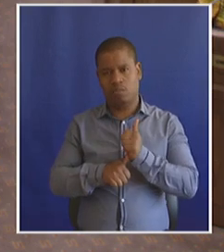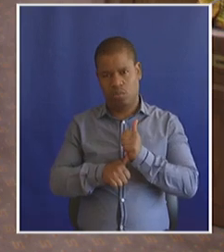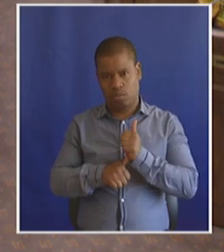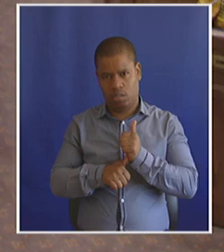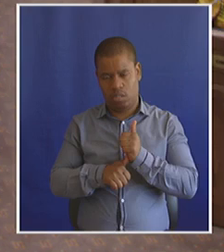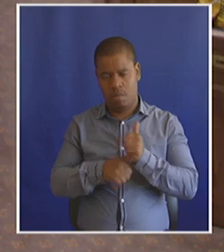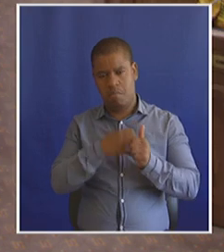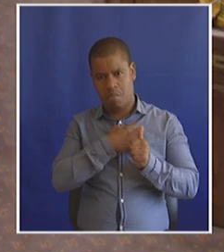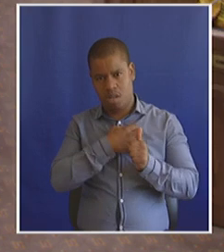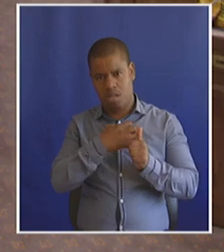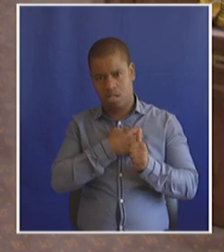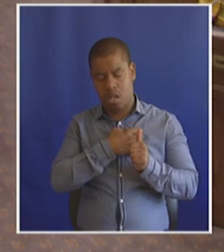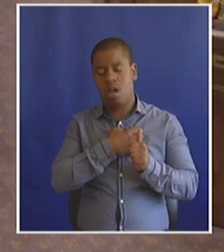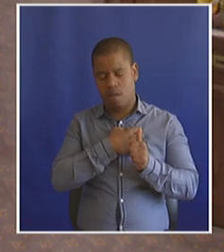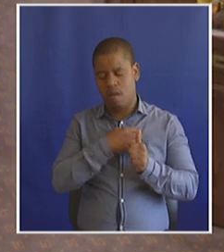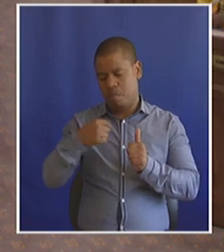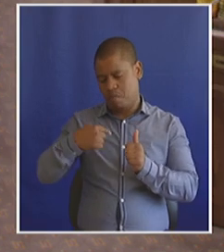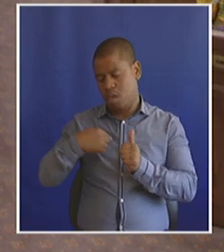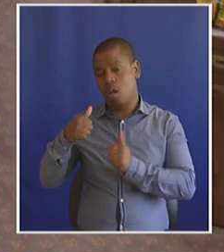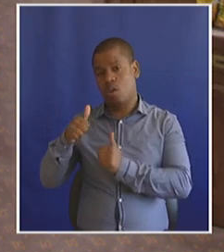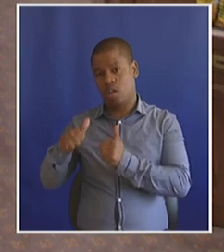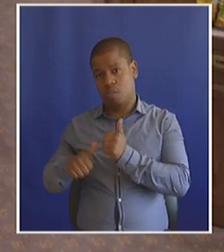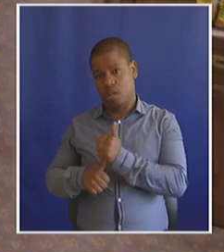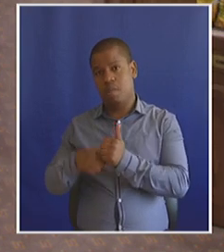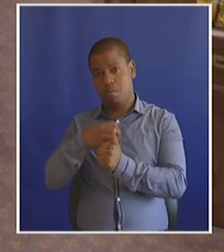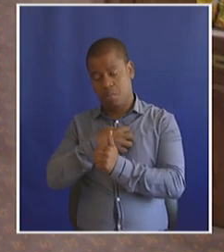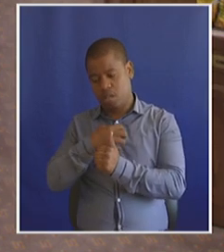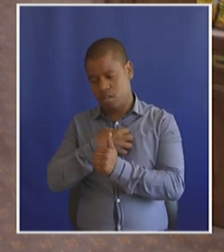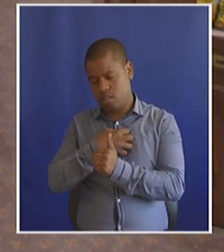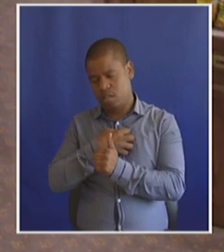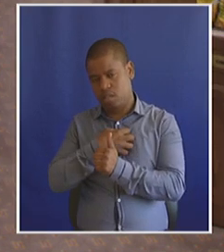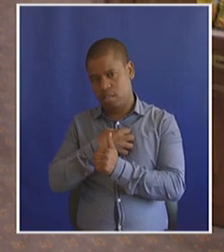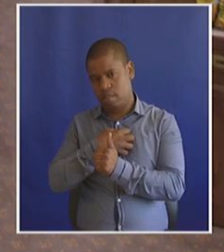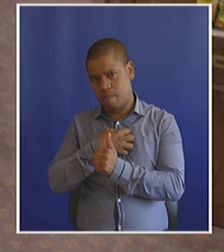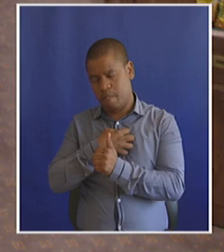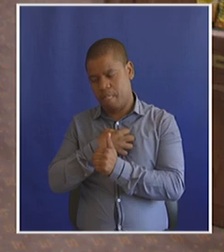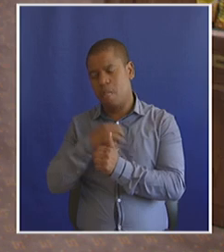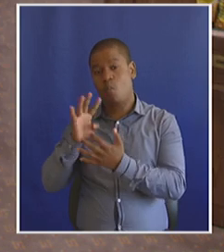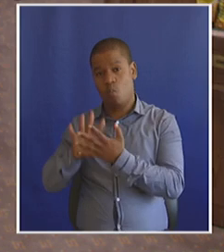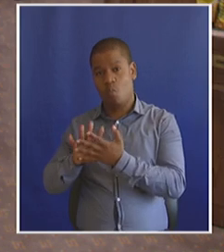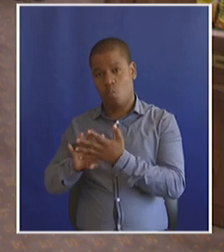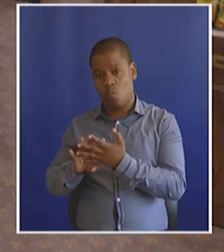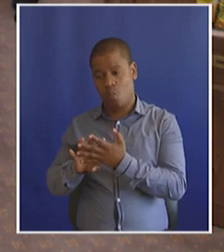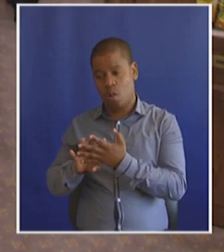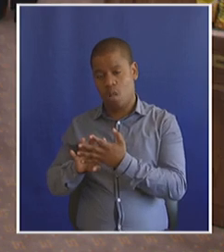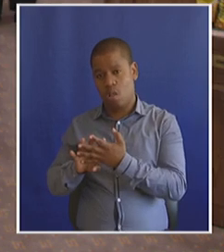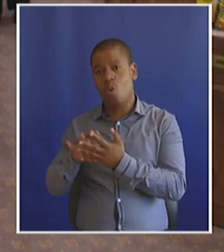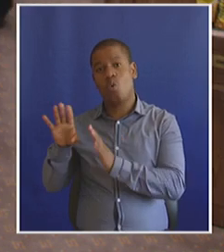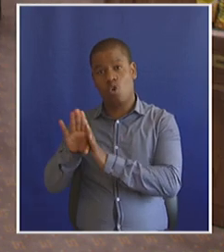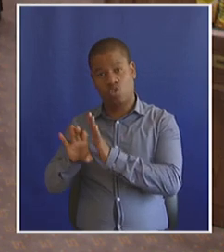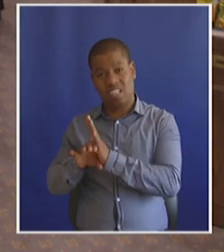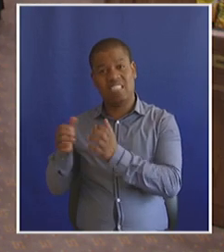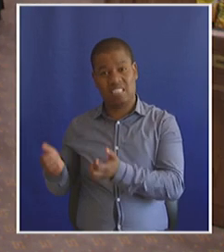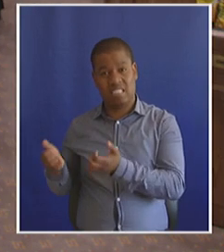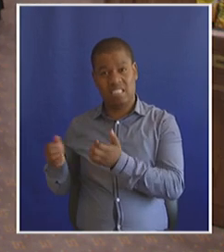Correctional Services. I'm the Deputy Minister of Justice and Constitutional Development. So on the 3 correctional services questions, I don't